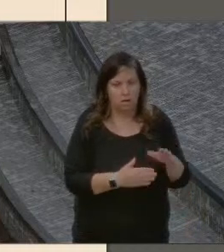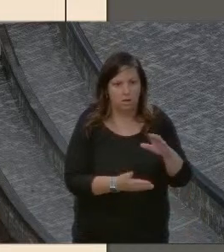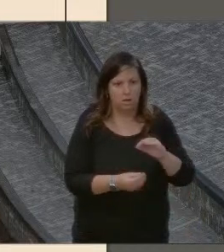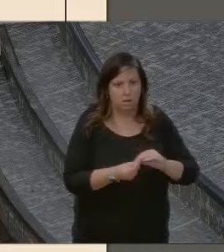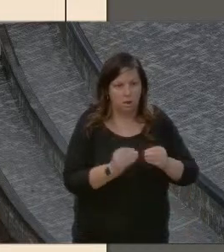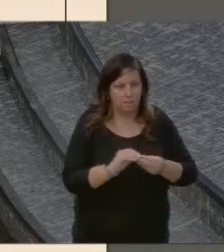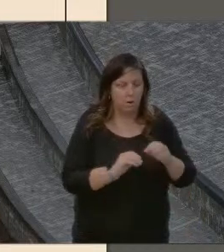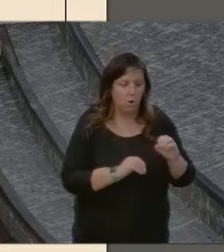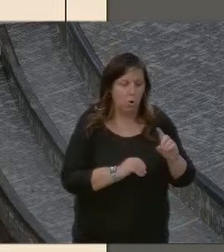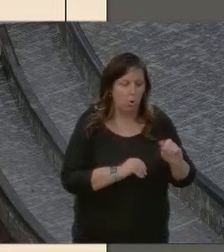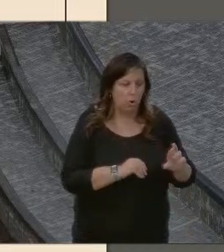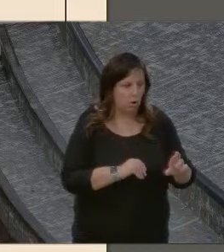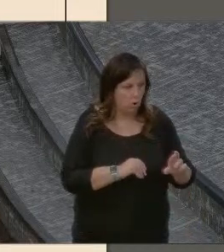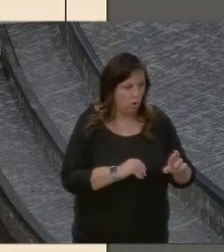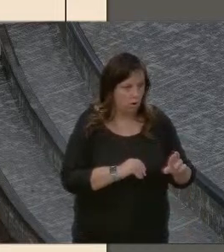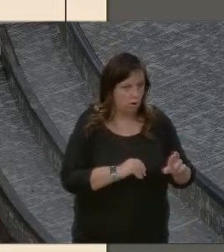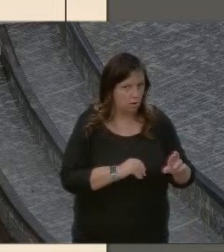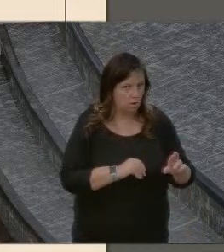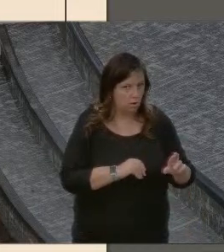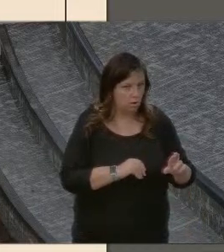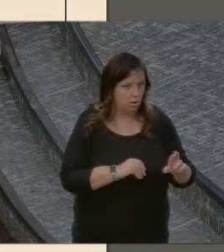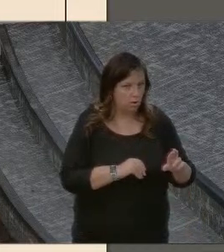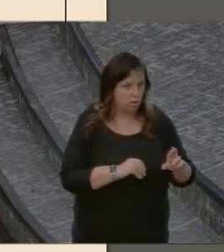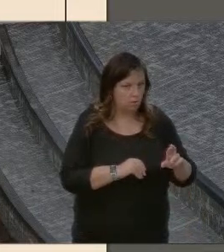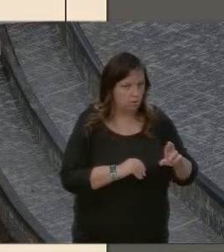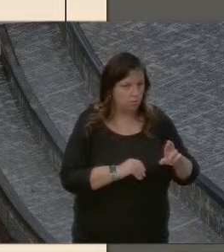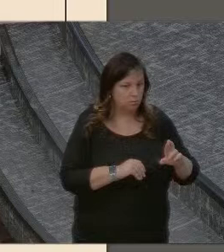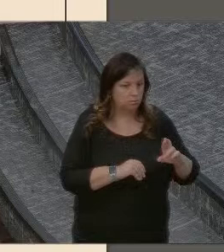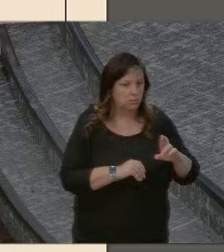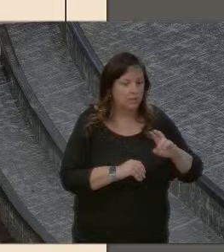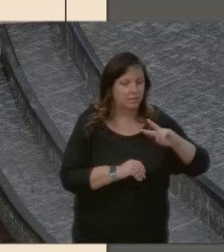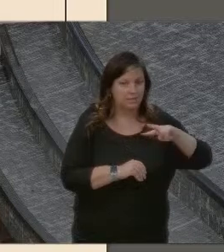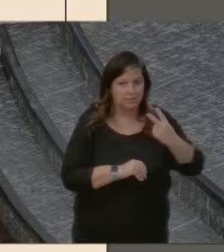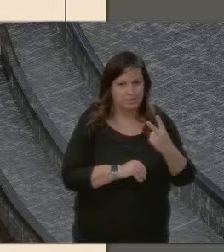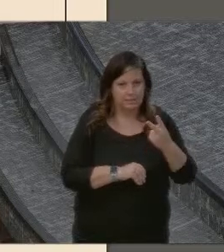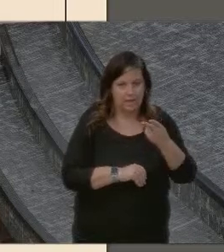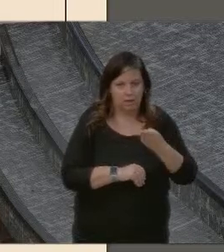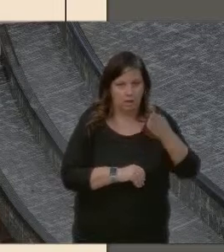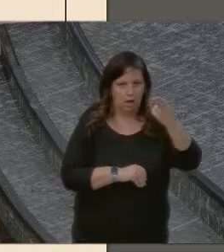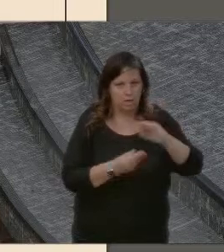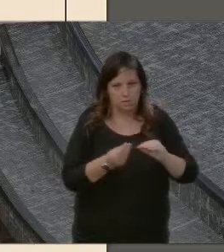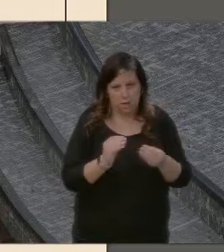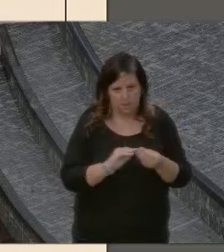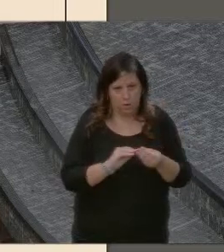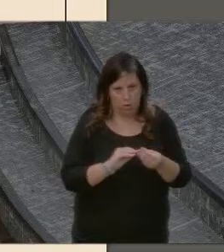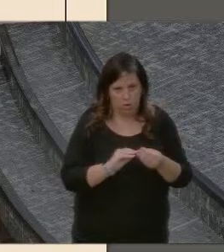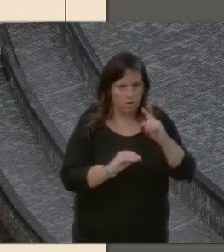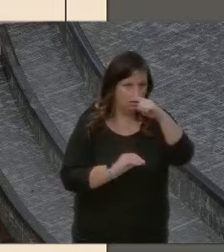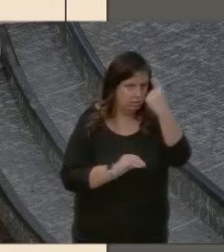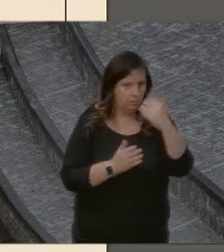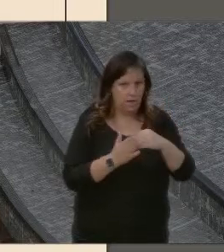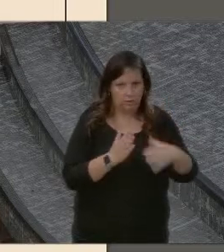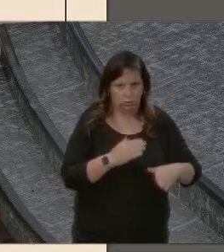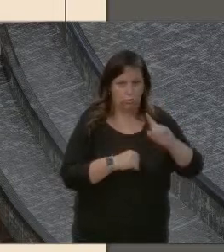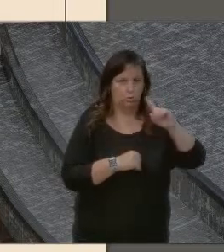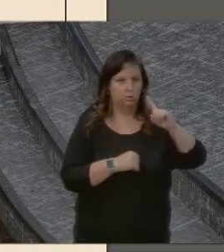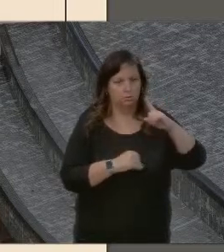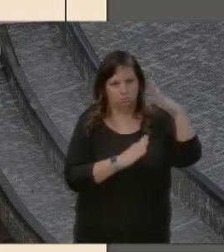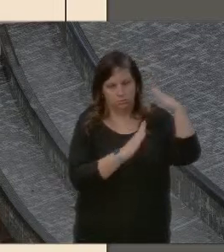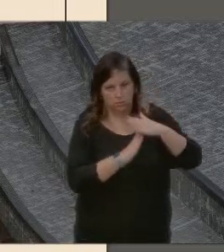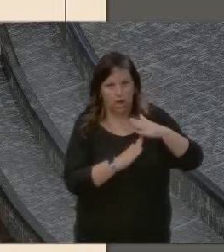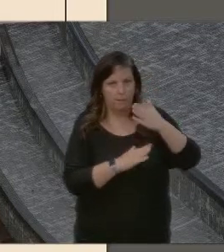are second only to black students. And as you will see, and it will become more